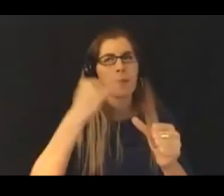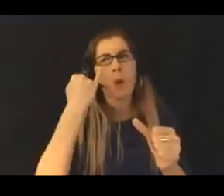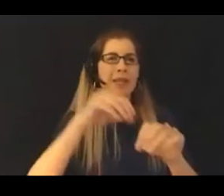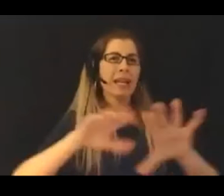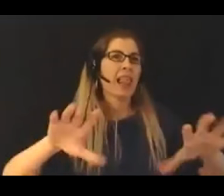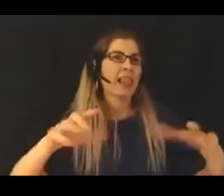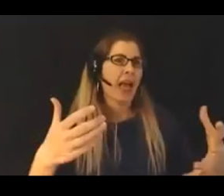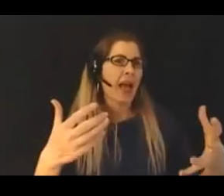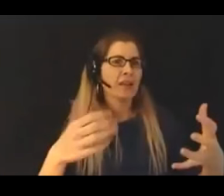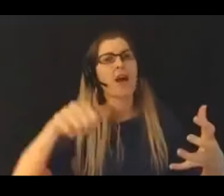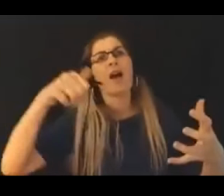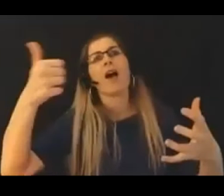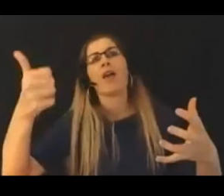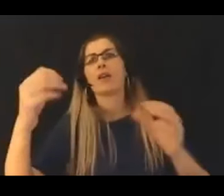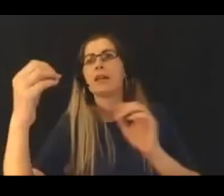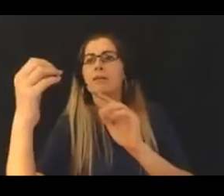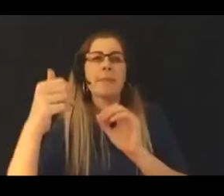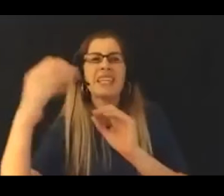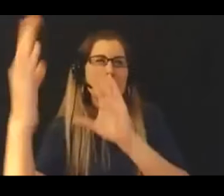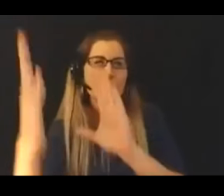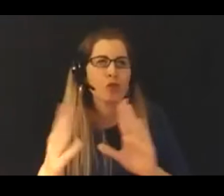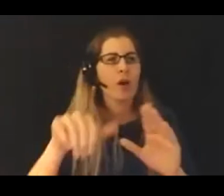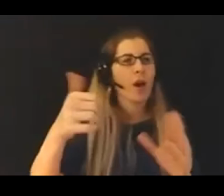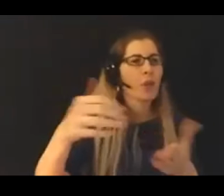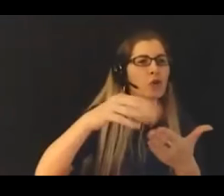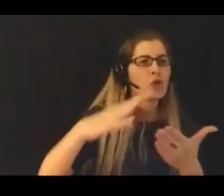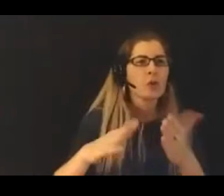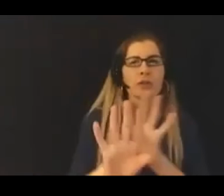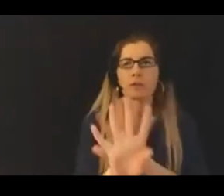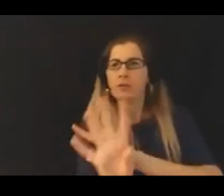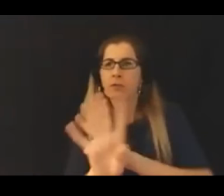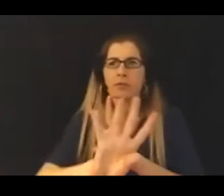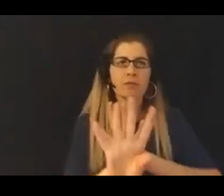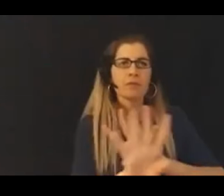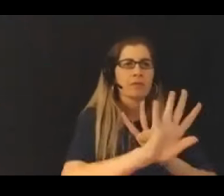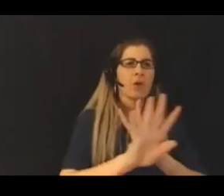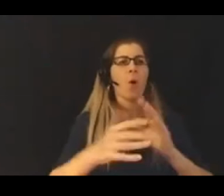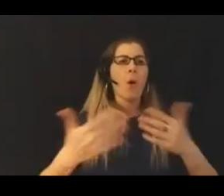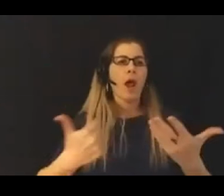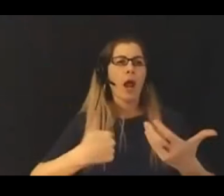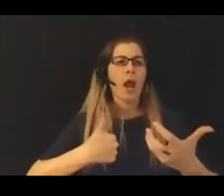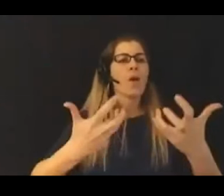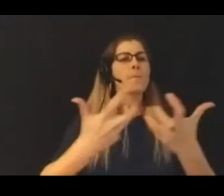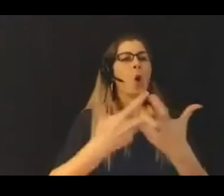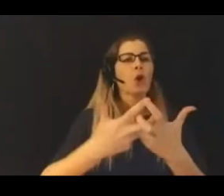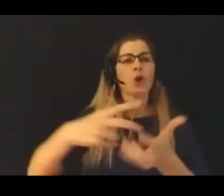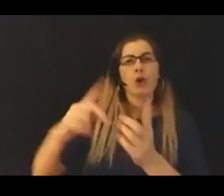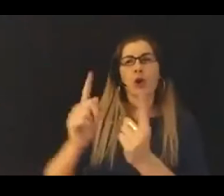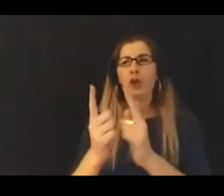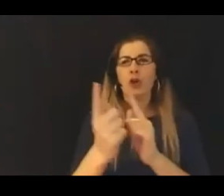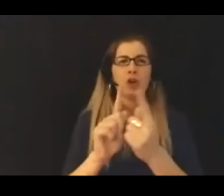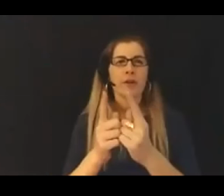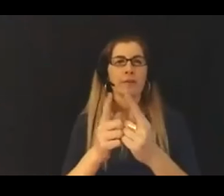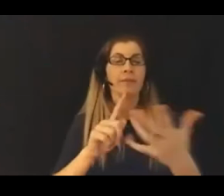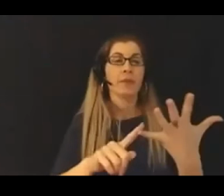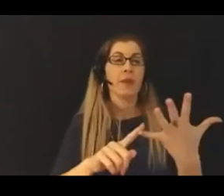a teacher, we're interacting with others. There's a lot of touch, partnering work. The emotional piece, we know as